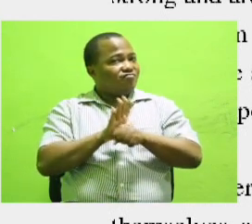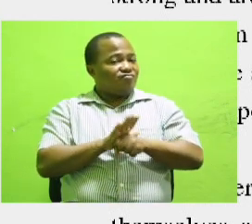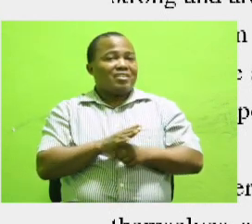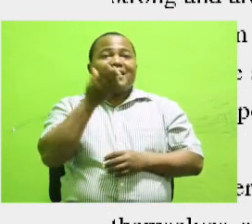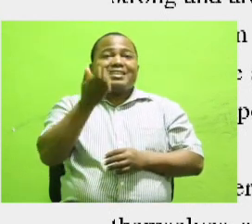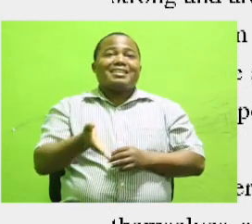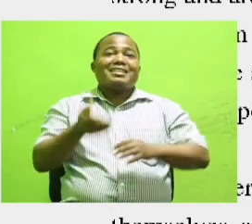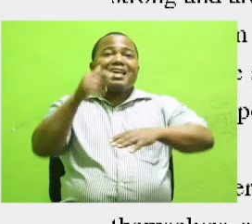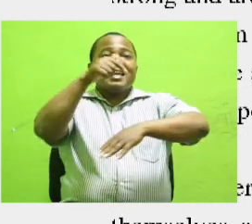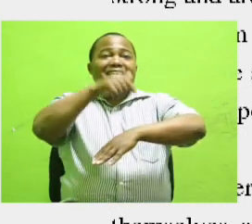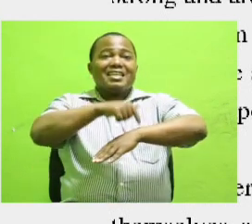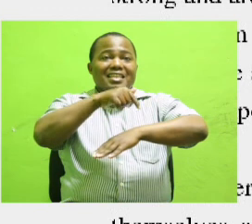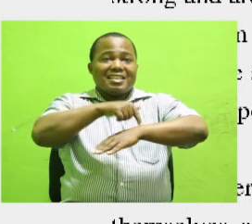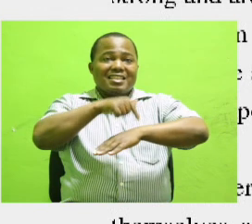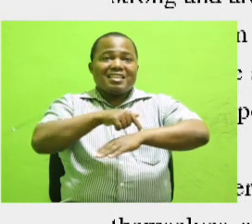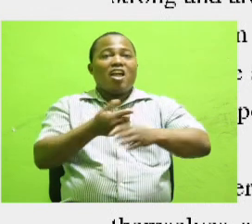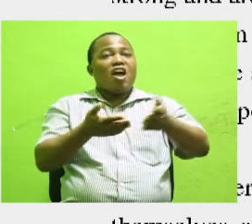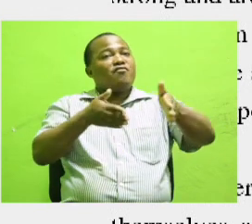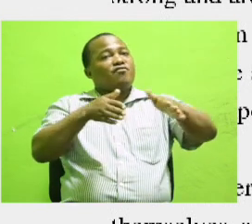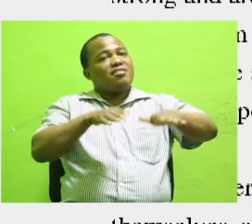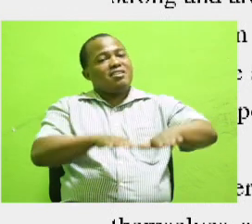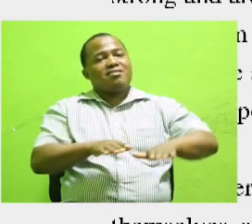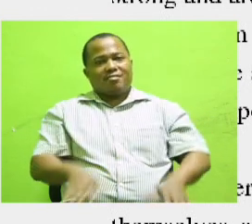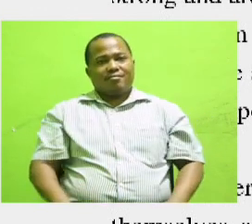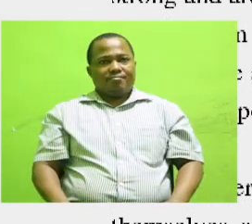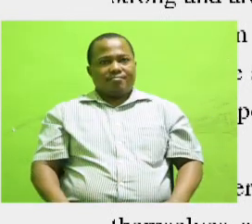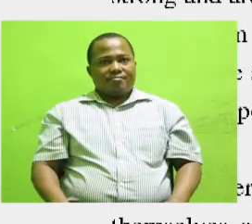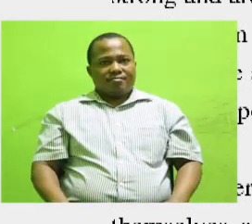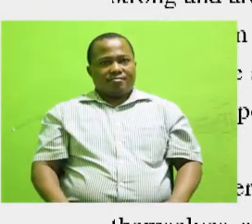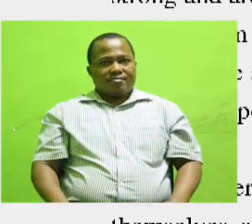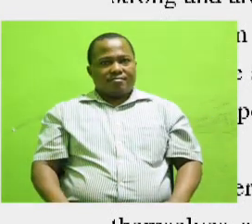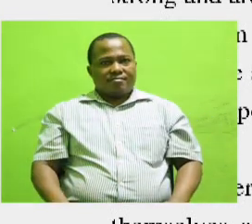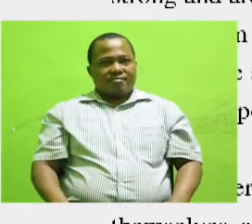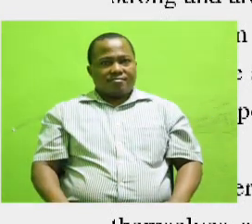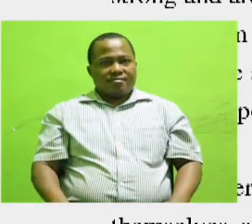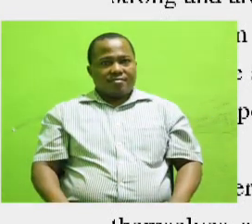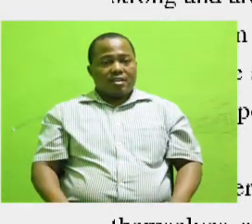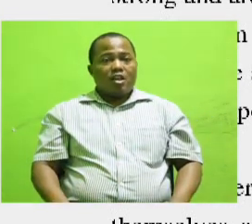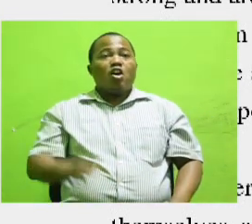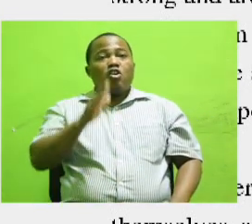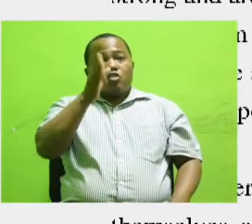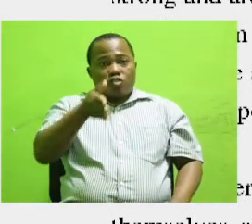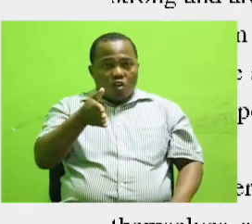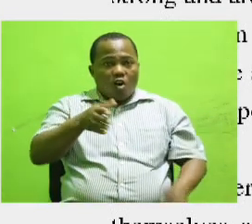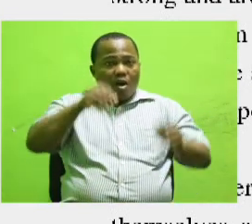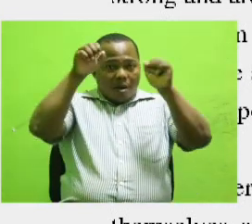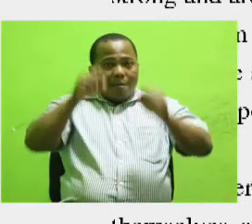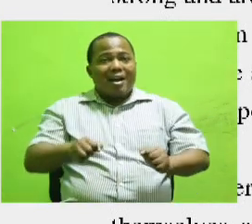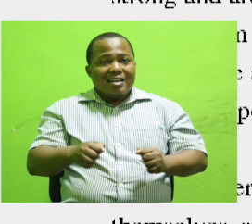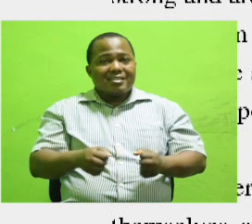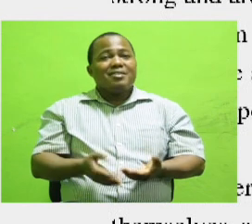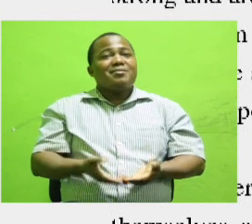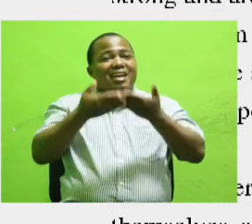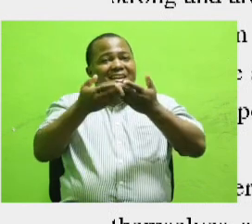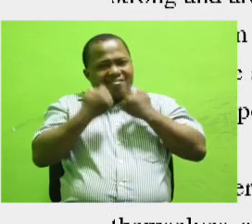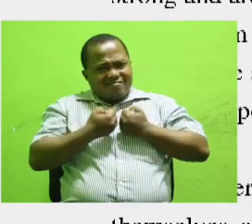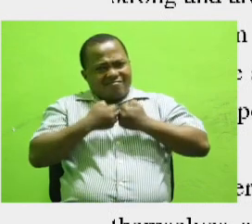the period of death. So pitying them too much can cause them to